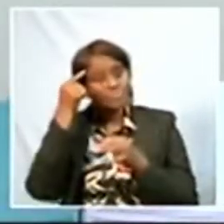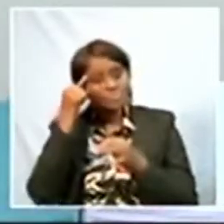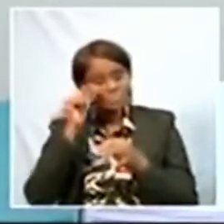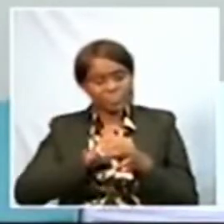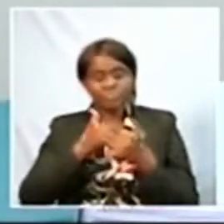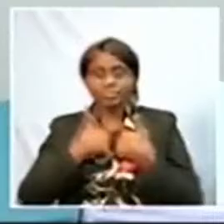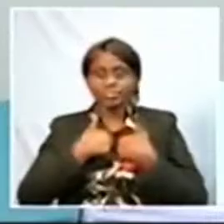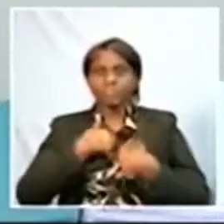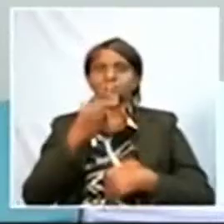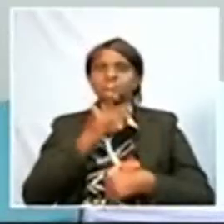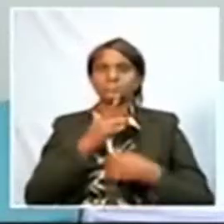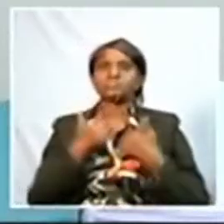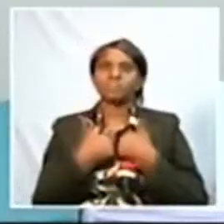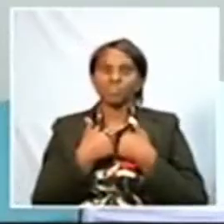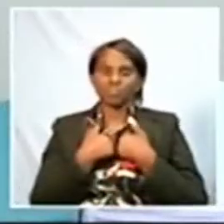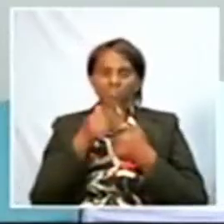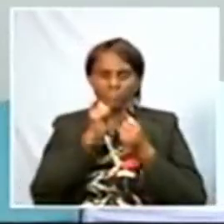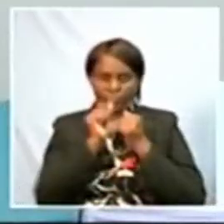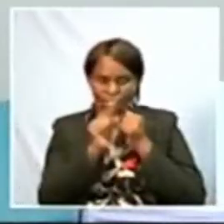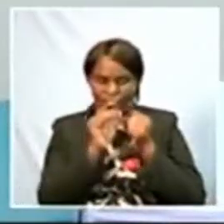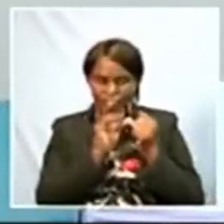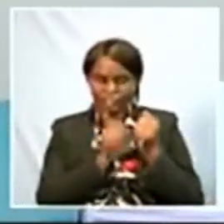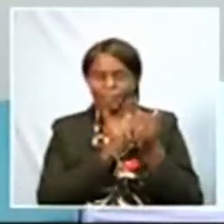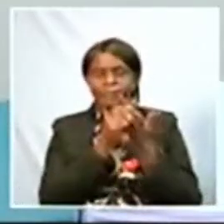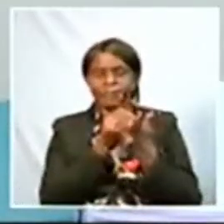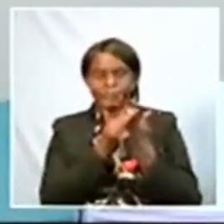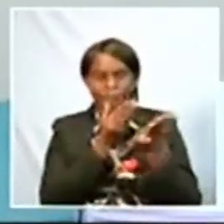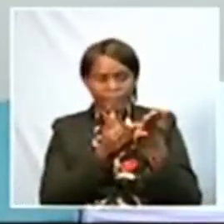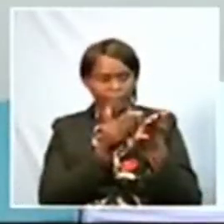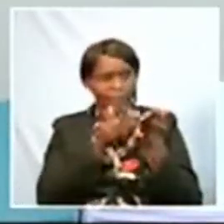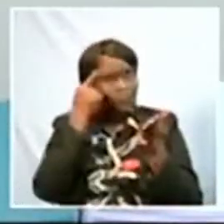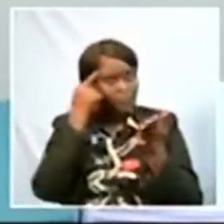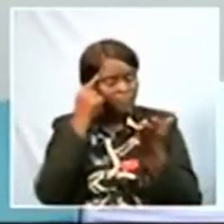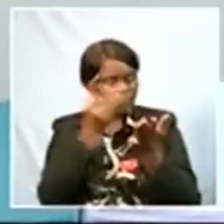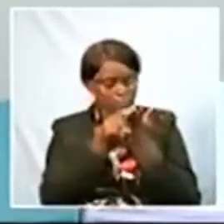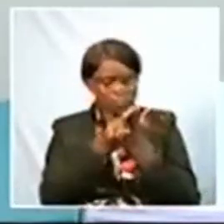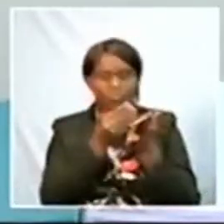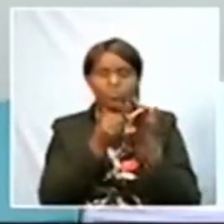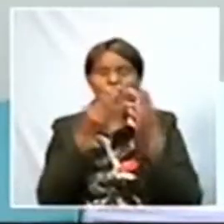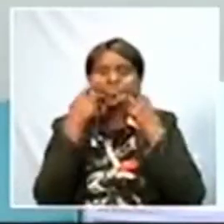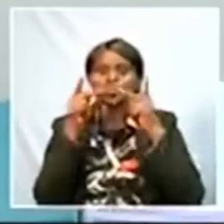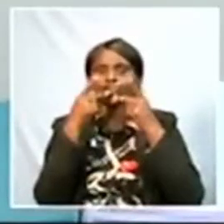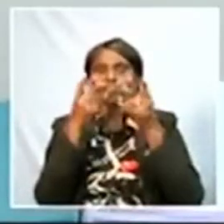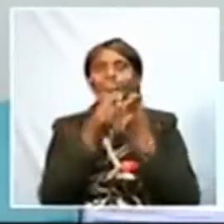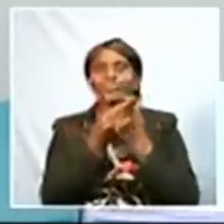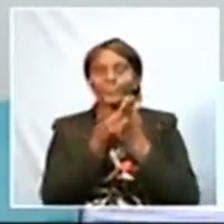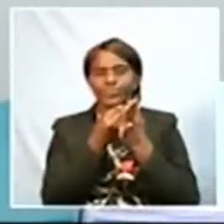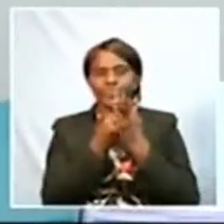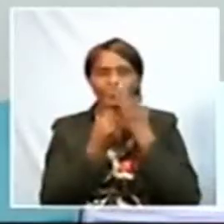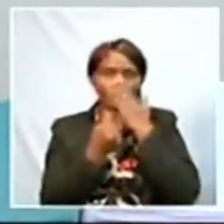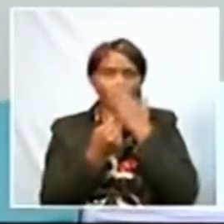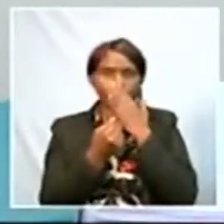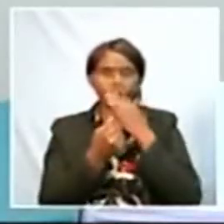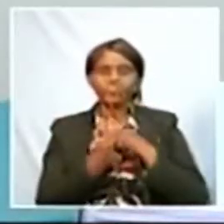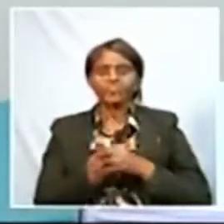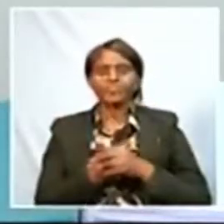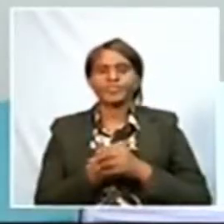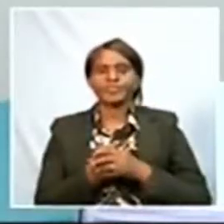affected because this is our money. This is government money. These are public funds.